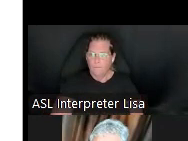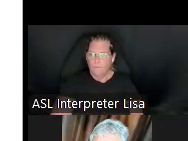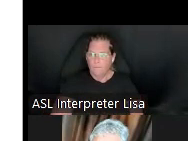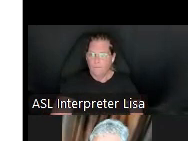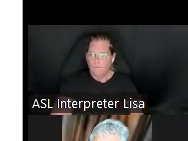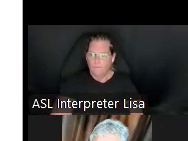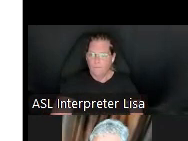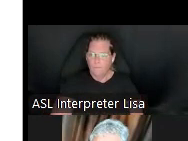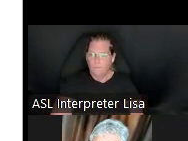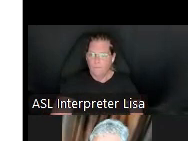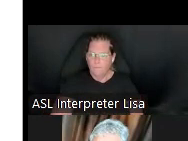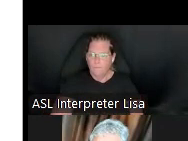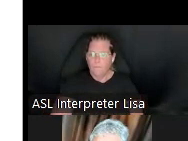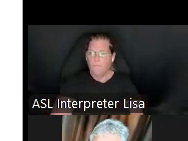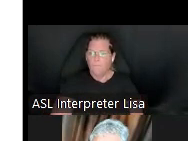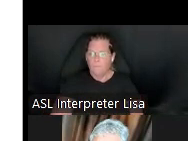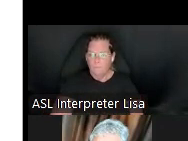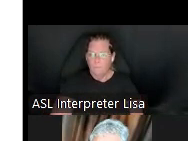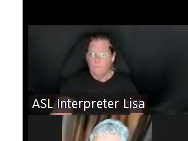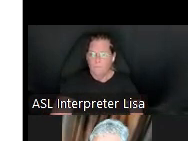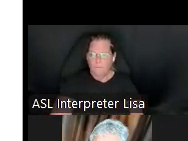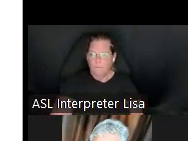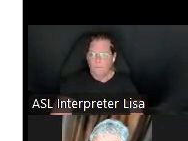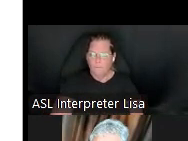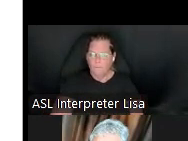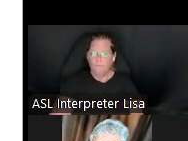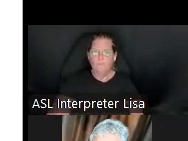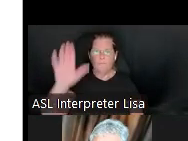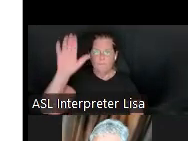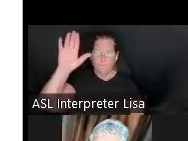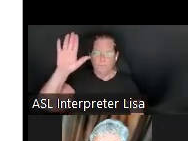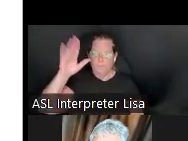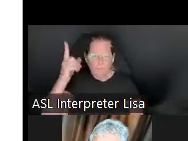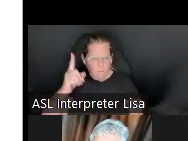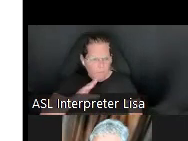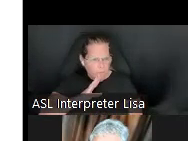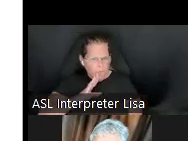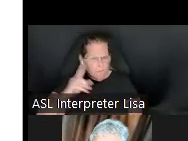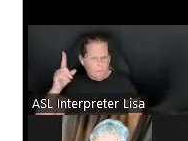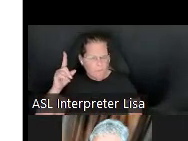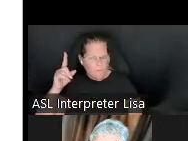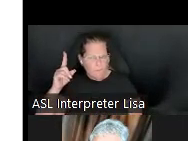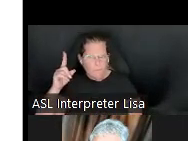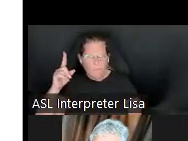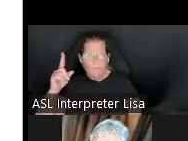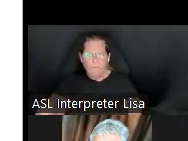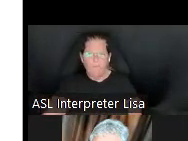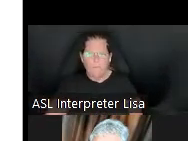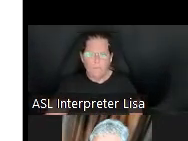So what we have here is the continuum of care. Yes. His mom is here. She wants to talk to you. His